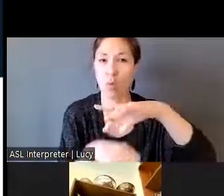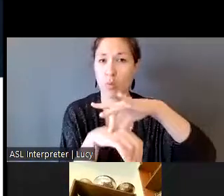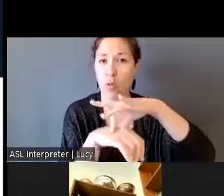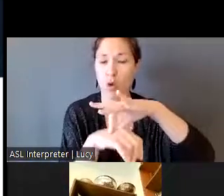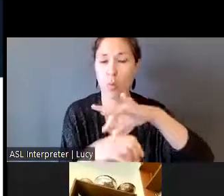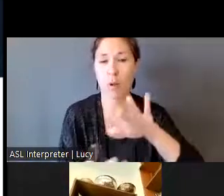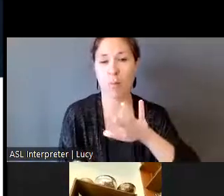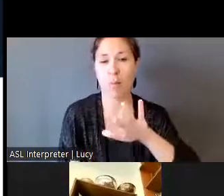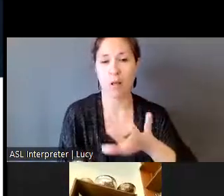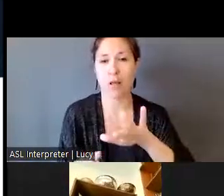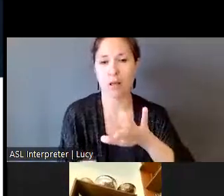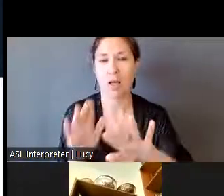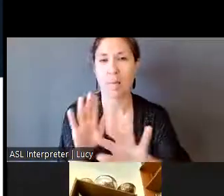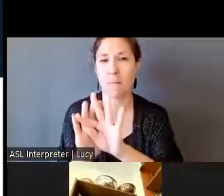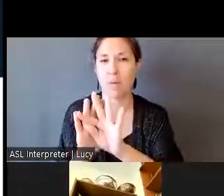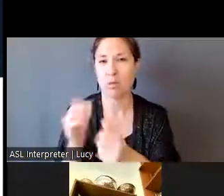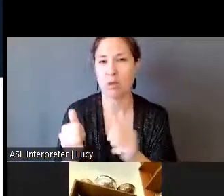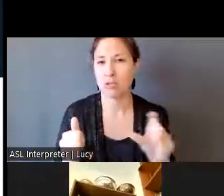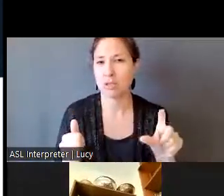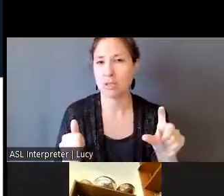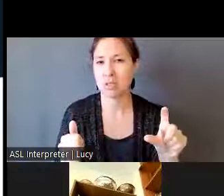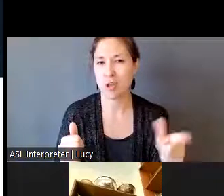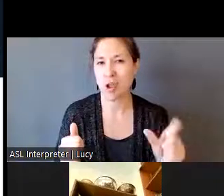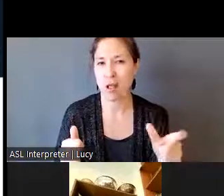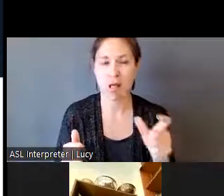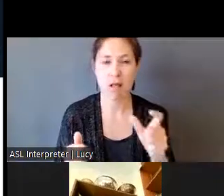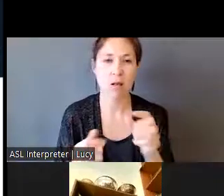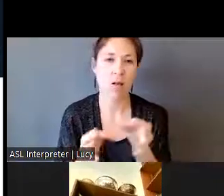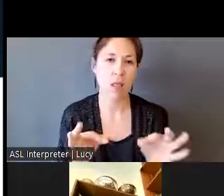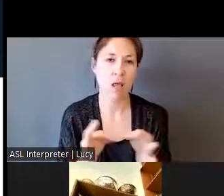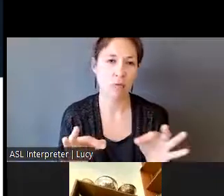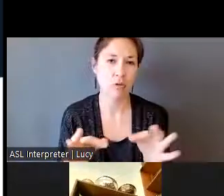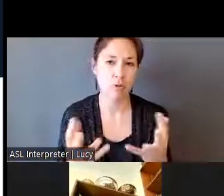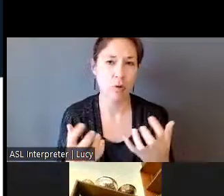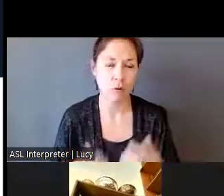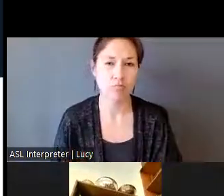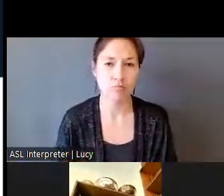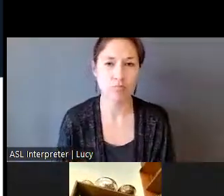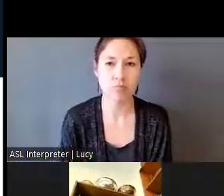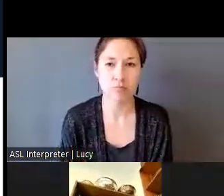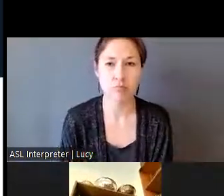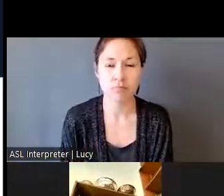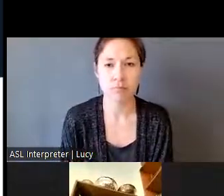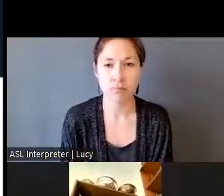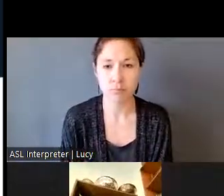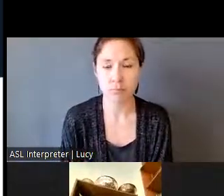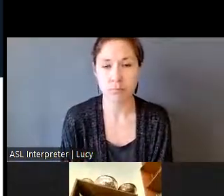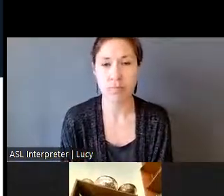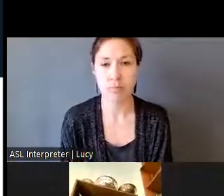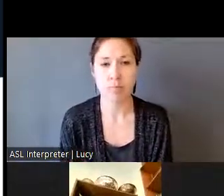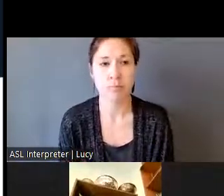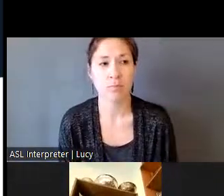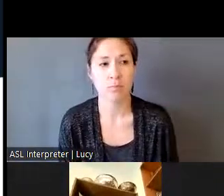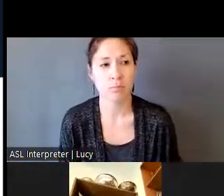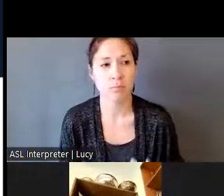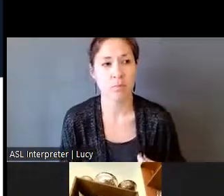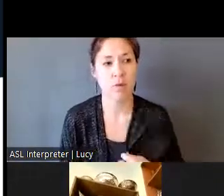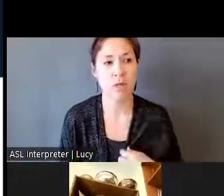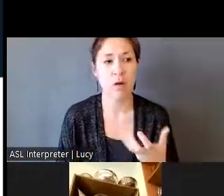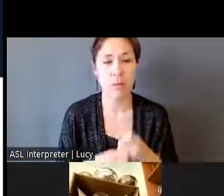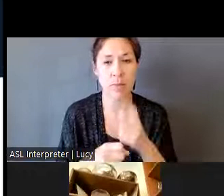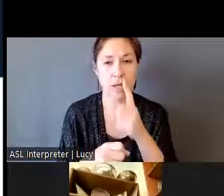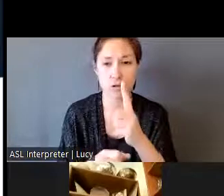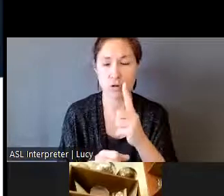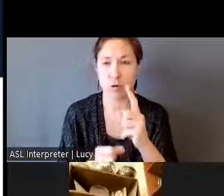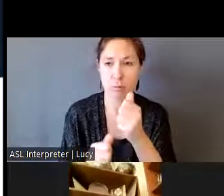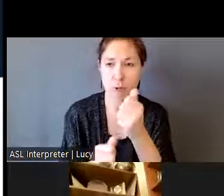at the bottom of your screen as well to select the language channel that, again, that you will need in order to make sure that you are fully participating in